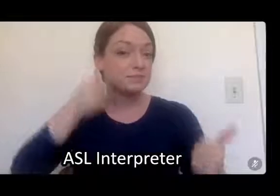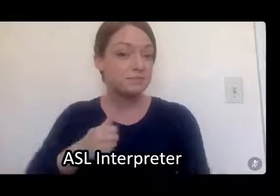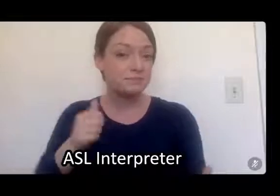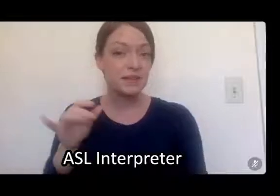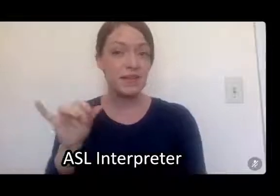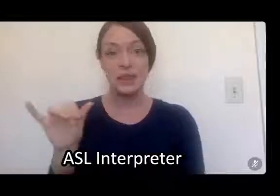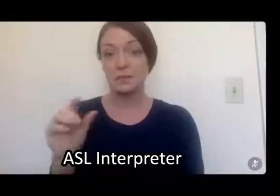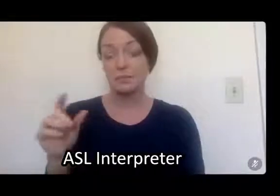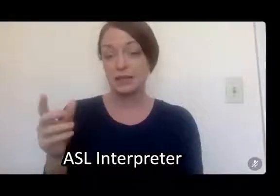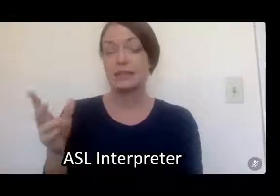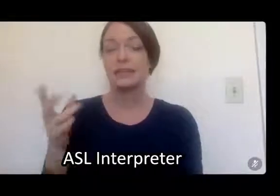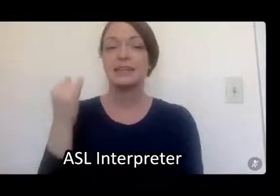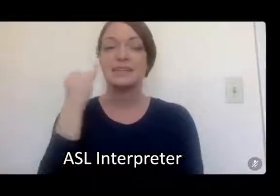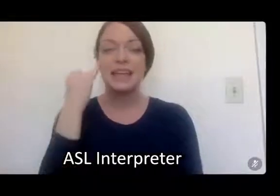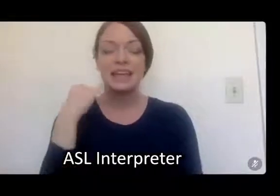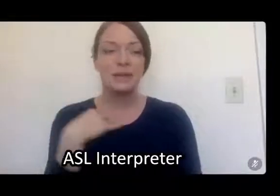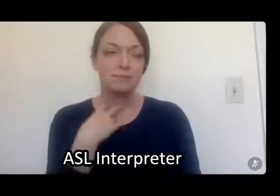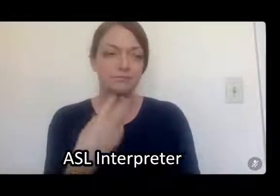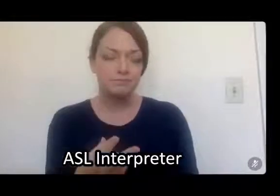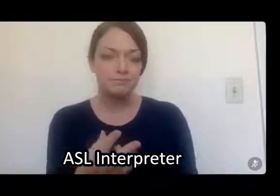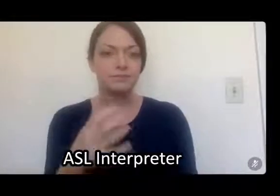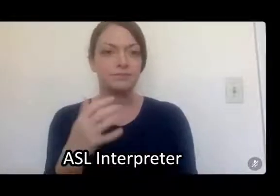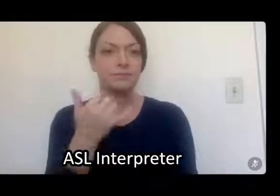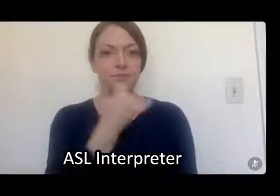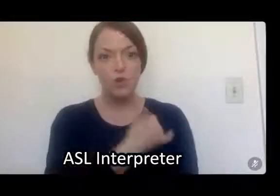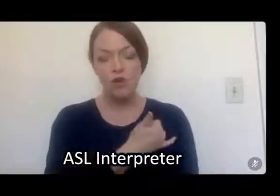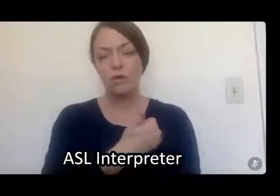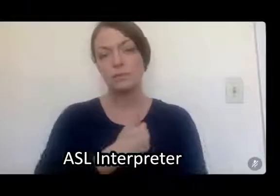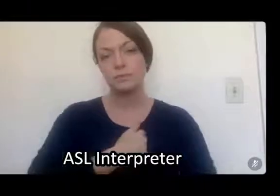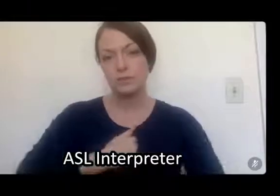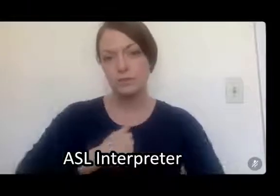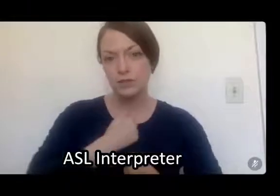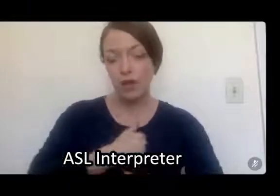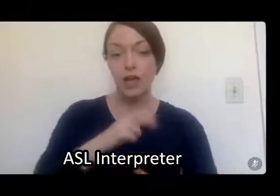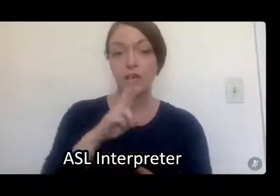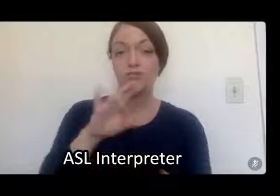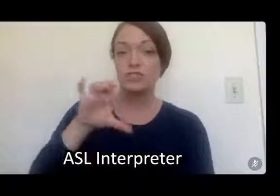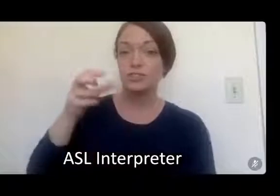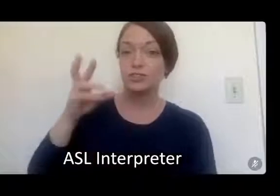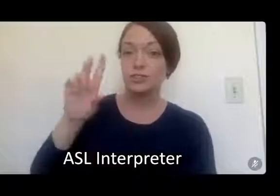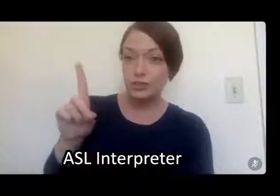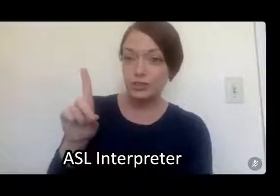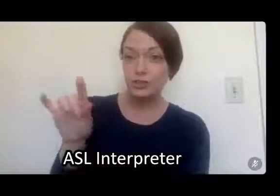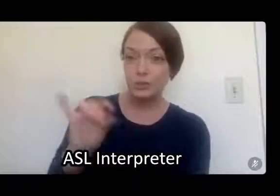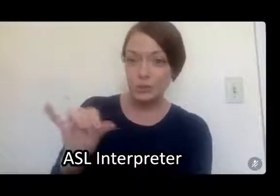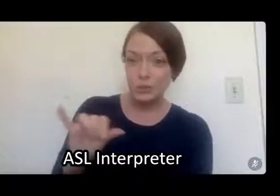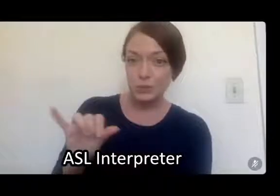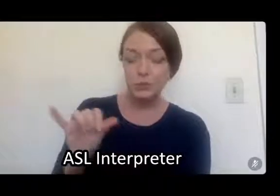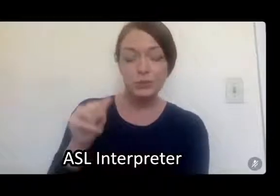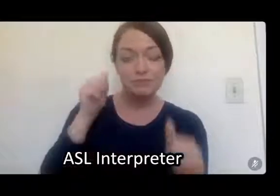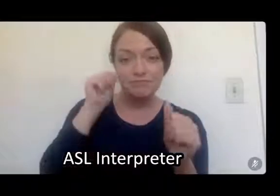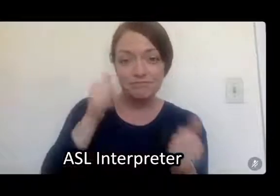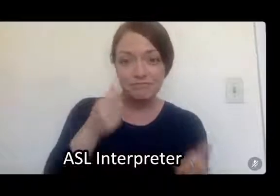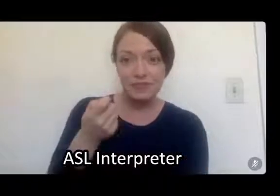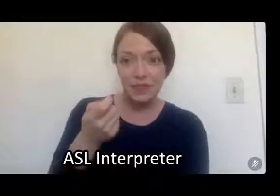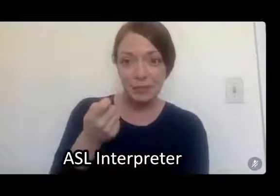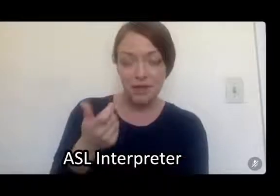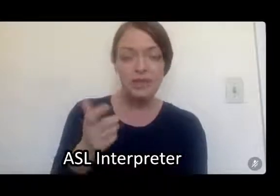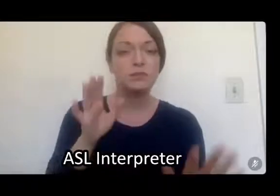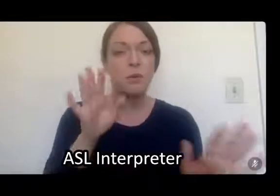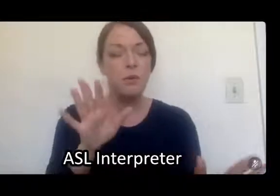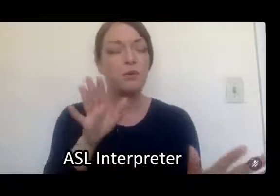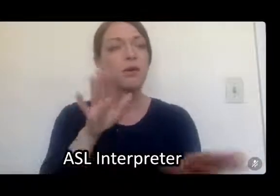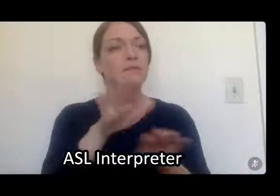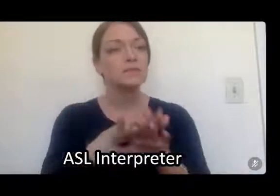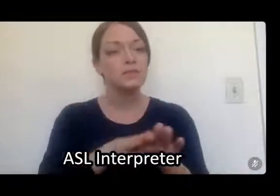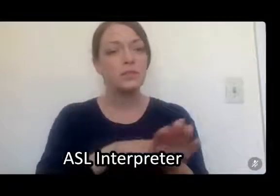times. And Richard has some hearing loss as well, so he might say, "What did you say, Jim?" as we go through this. But